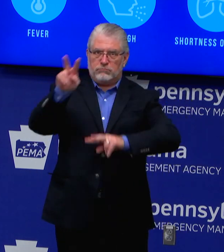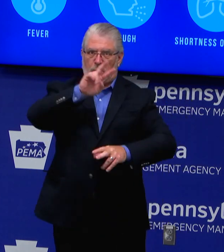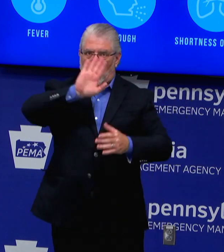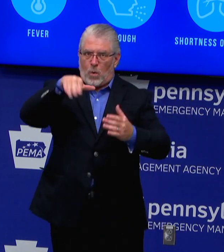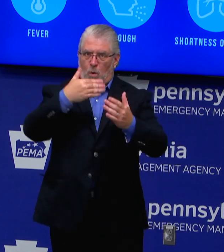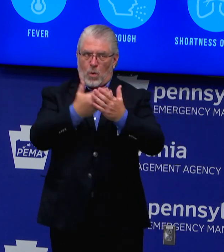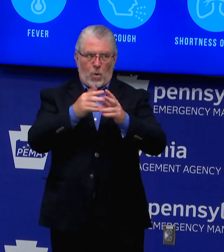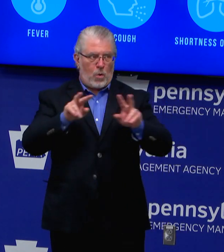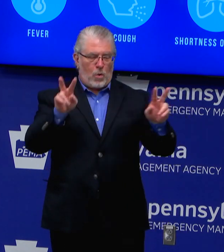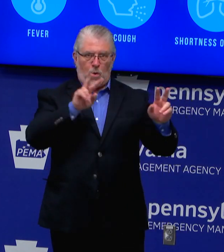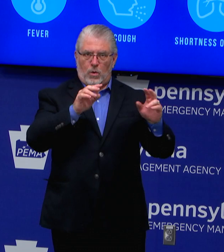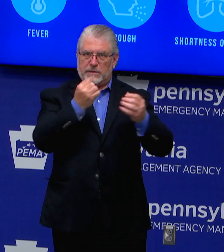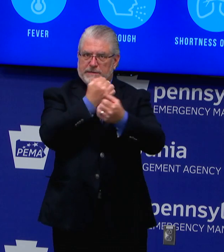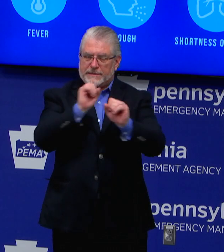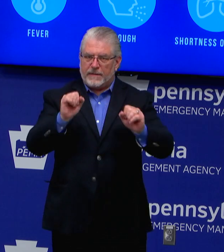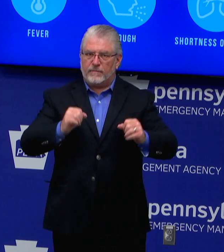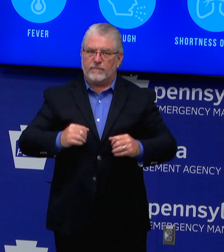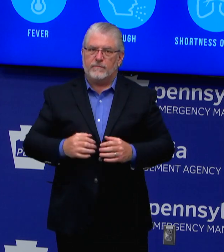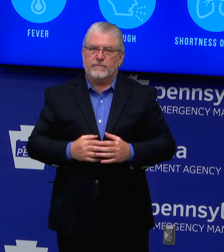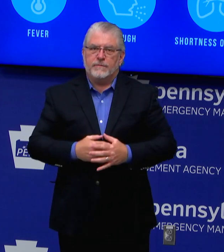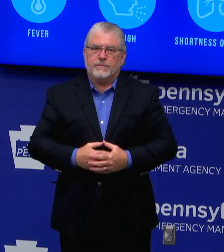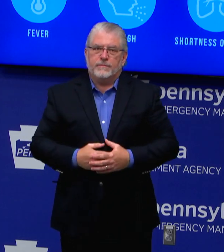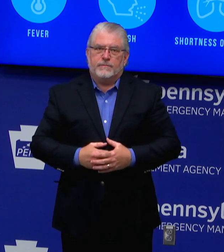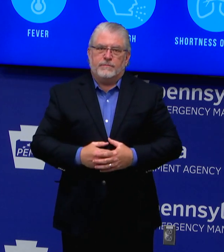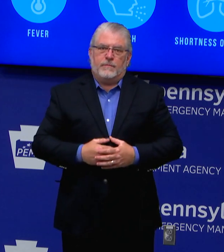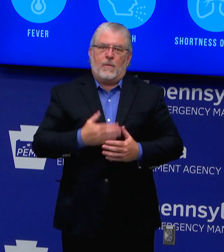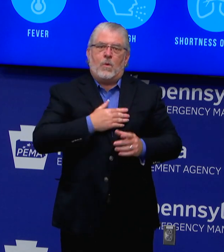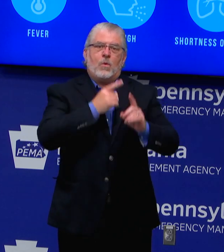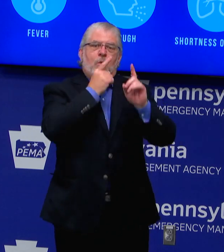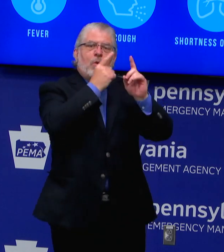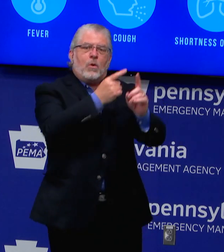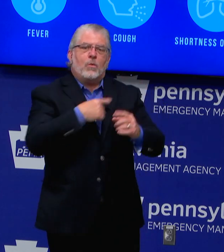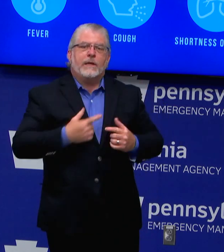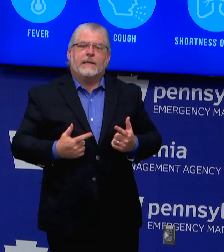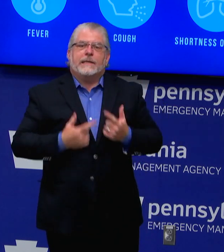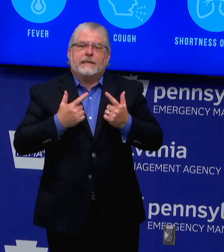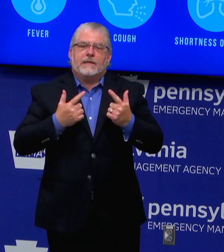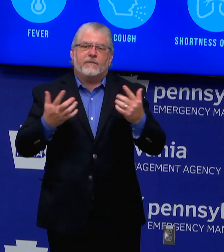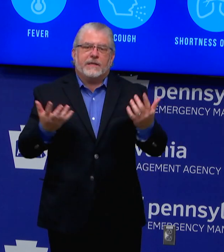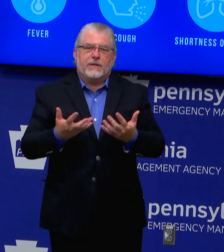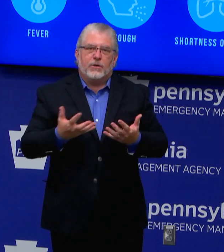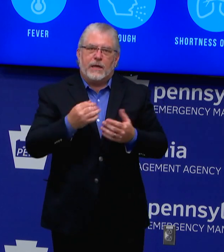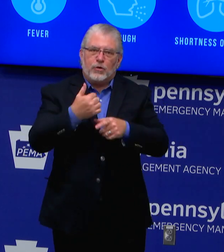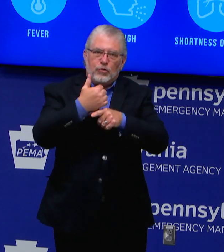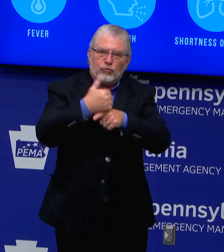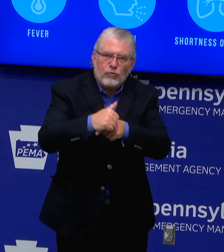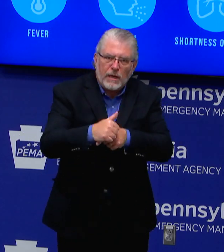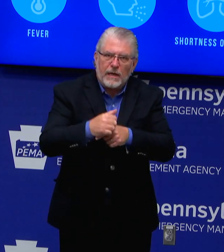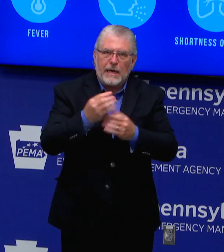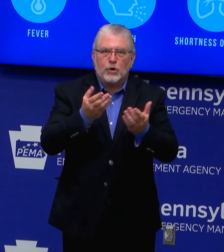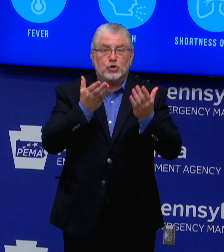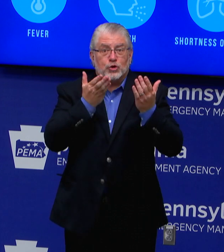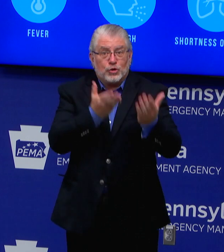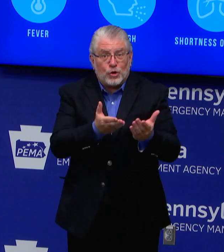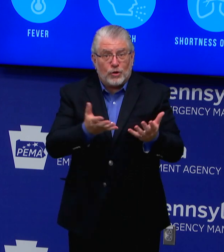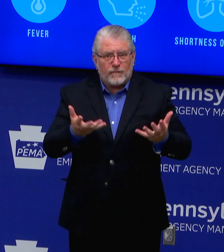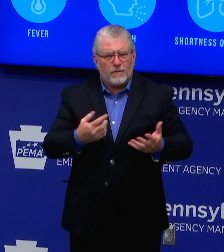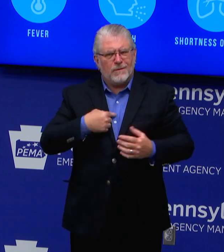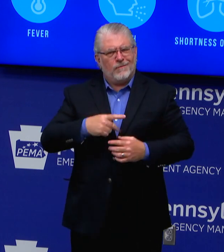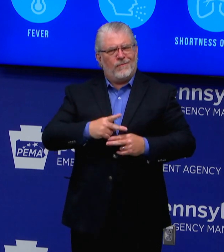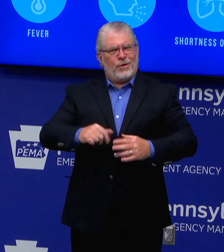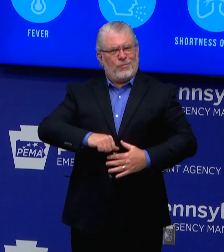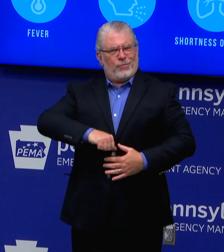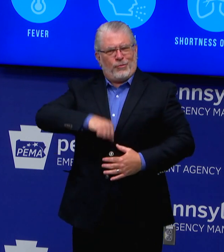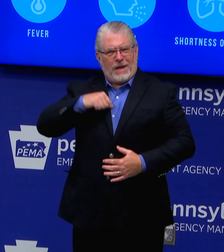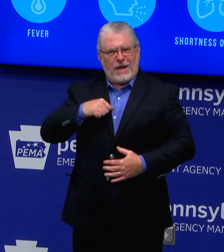So, the bottom line is we live here, we train here, we serve here. We're proud to take care of our fellow citizens